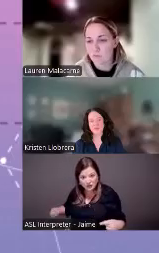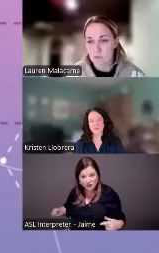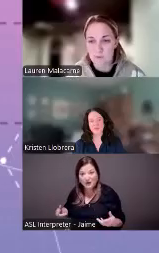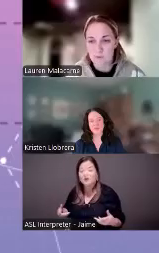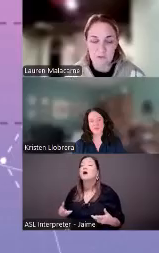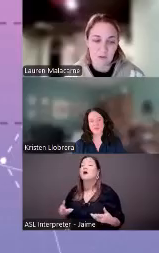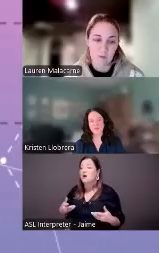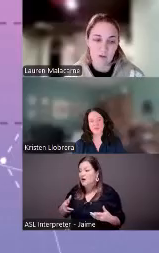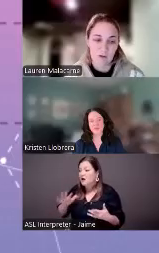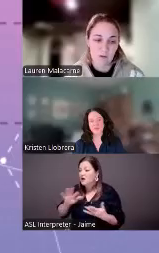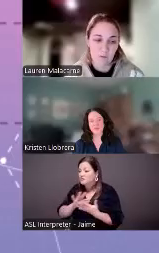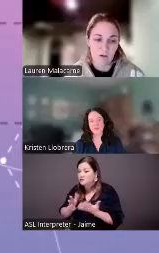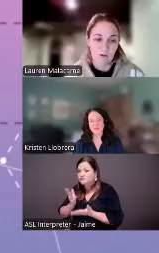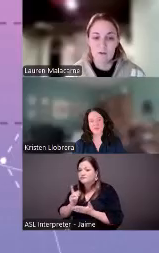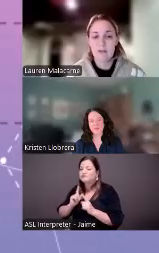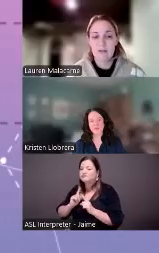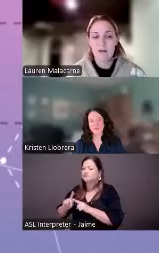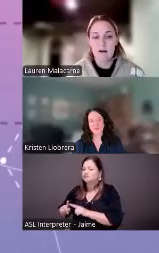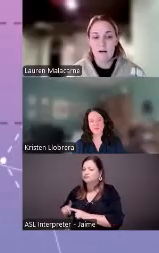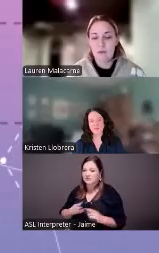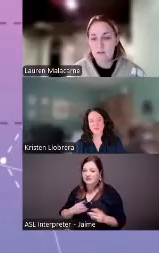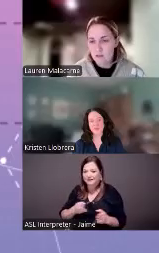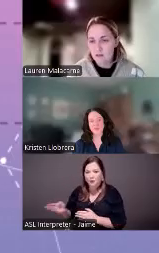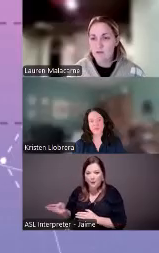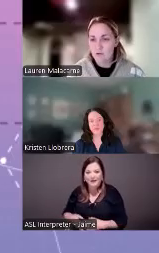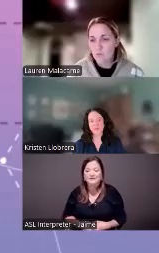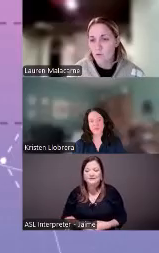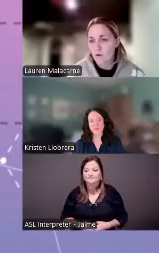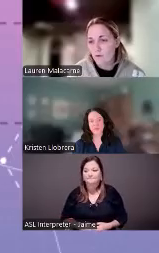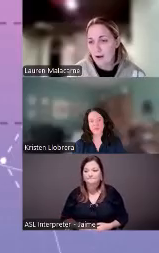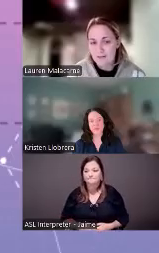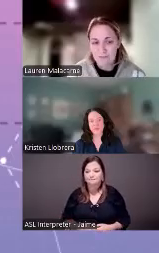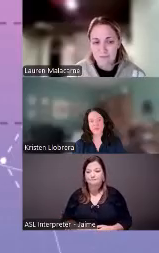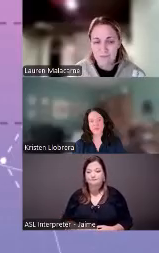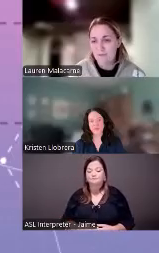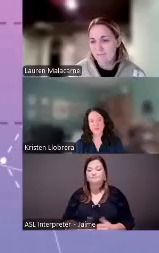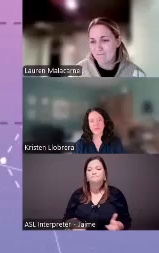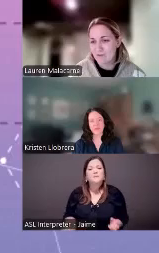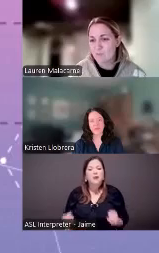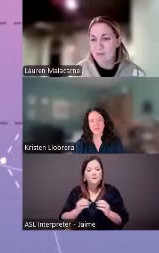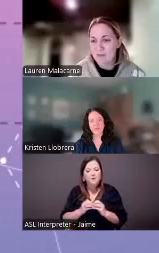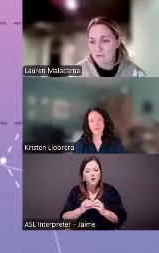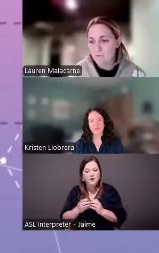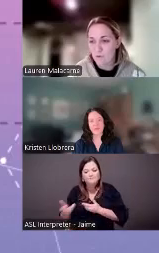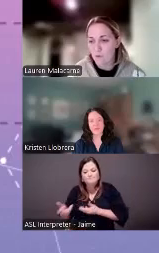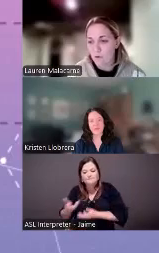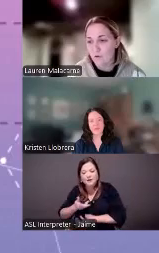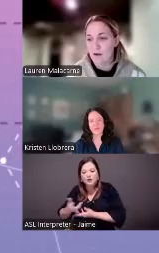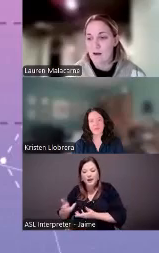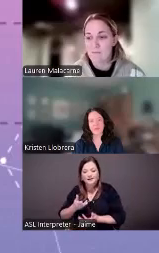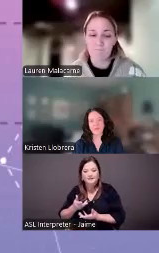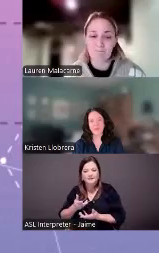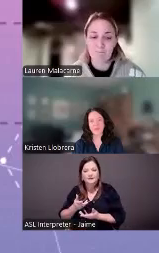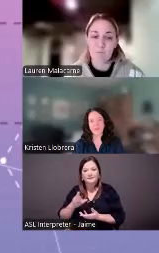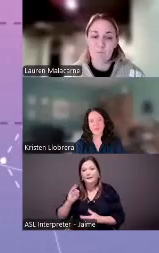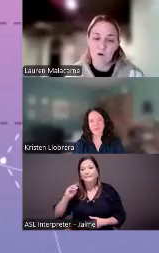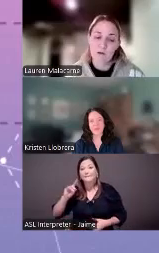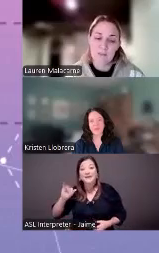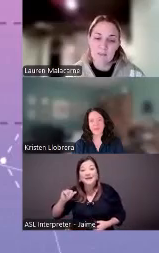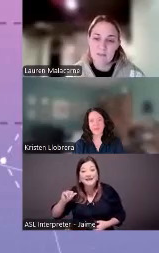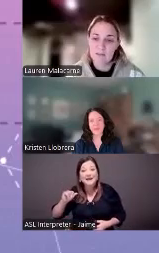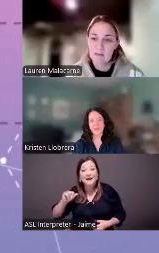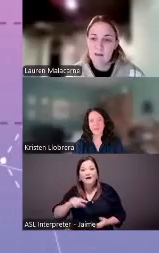number of different ways, which I'll talk about in a little while. And then to kind of create a more interactive, media forward,